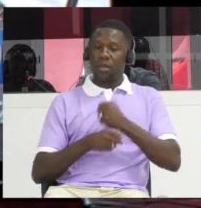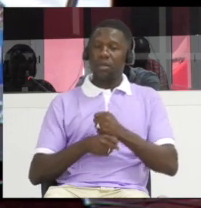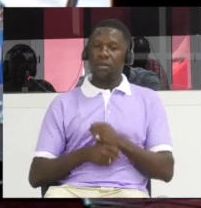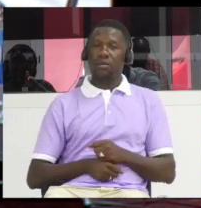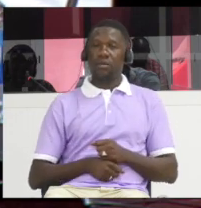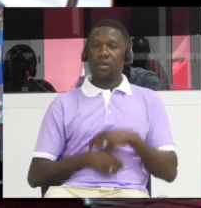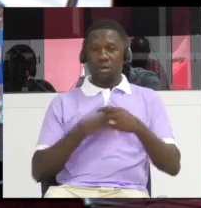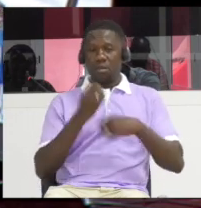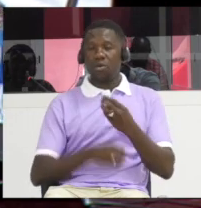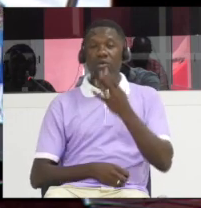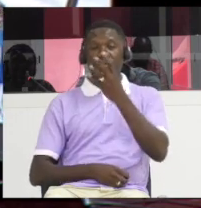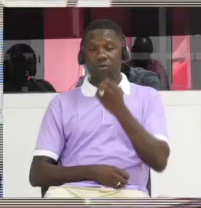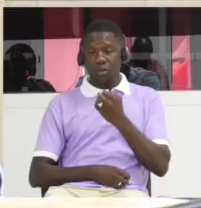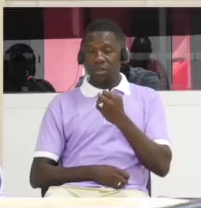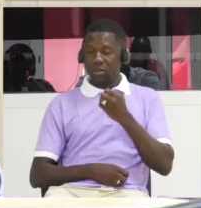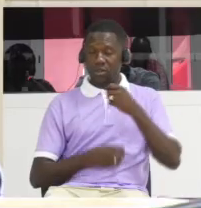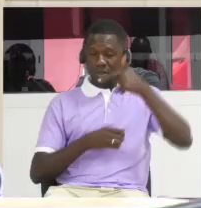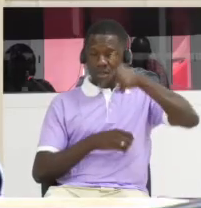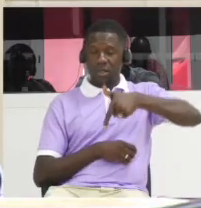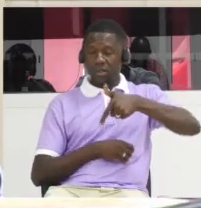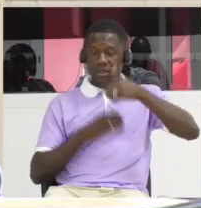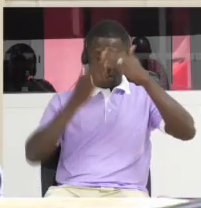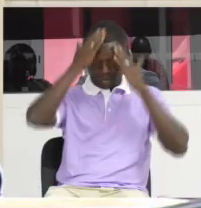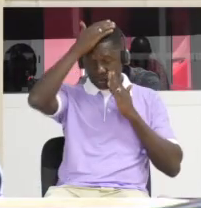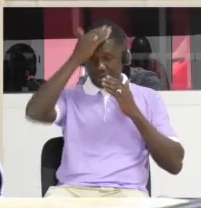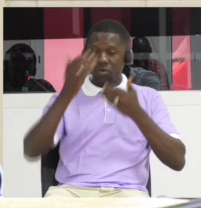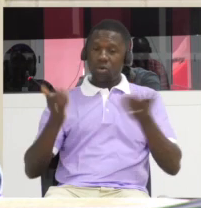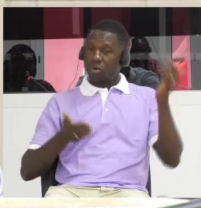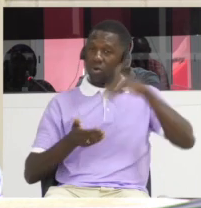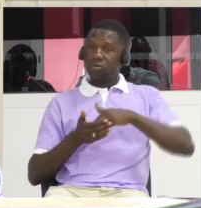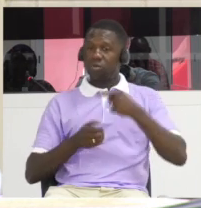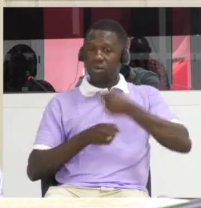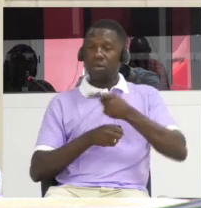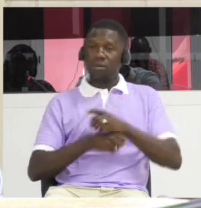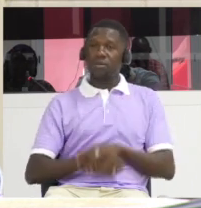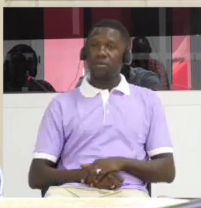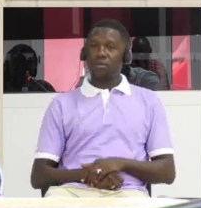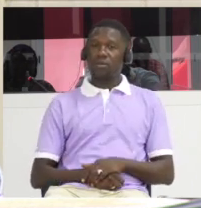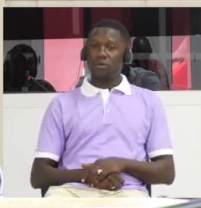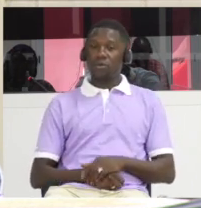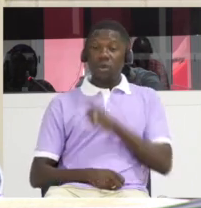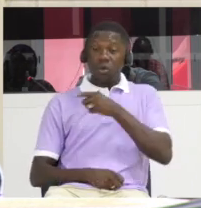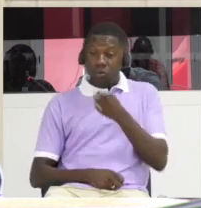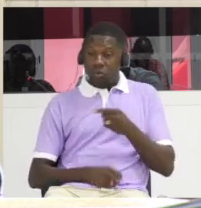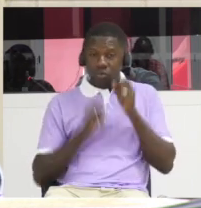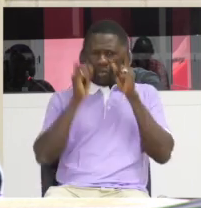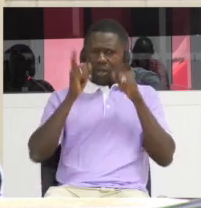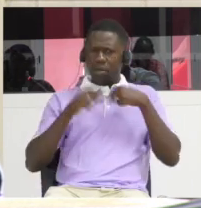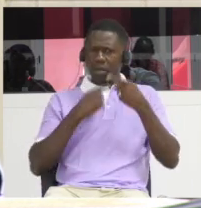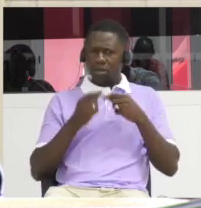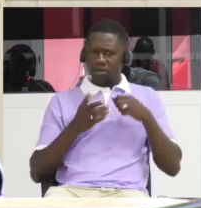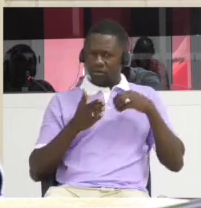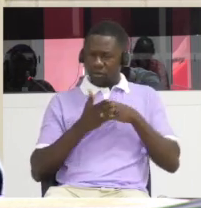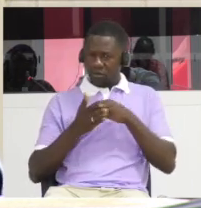40 officers and men to come from Nigeria. Were you surprised, therefore, by the